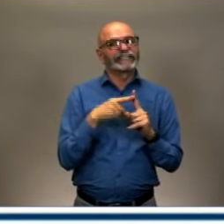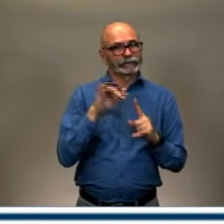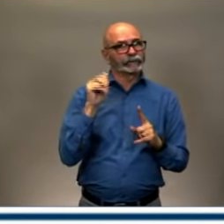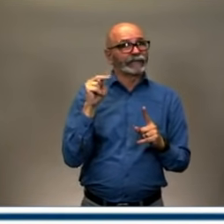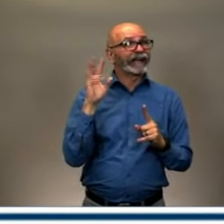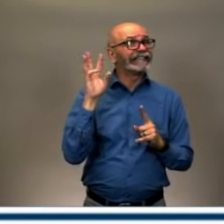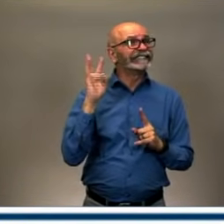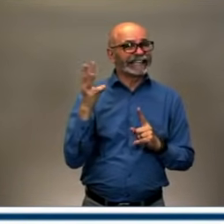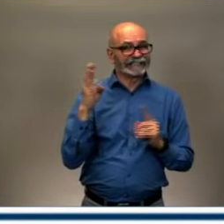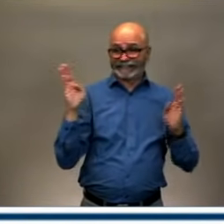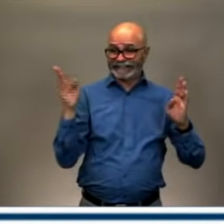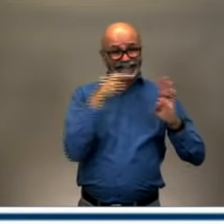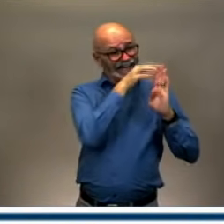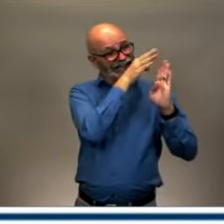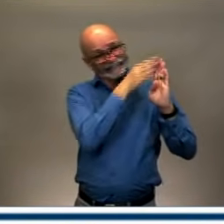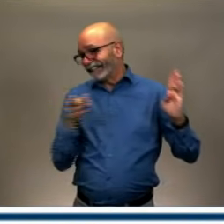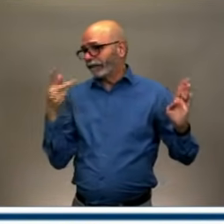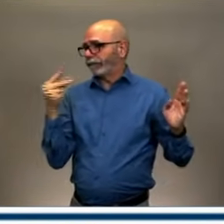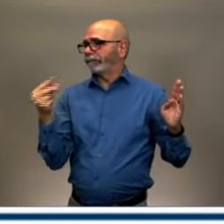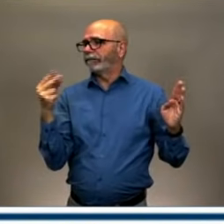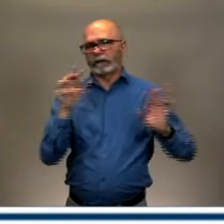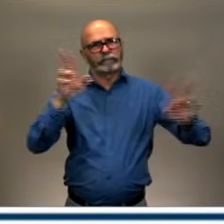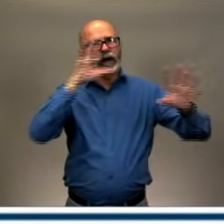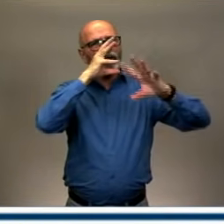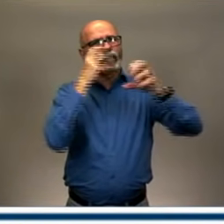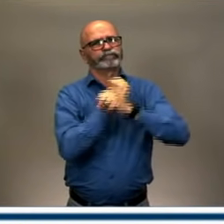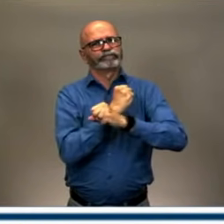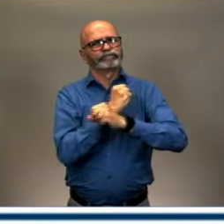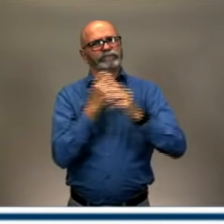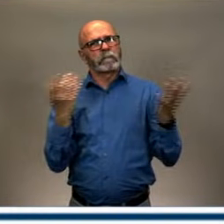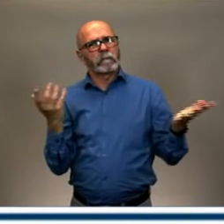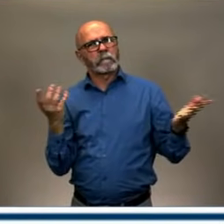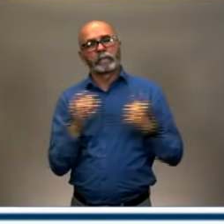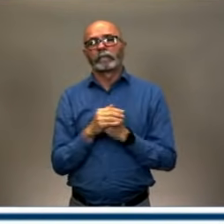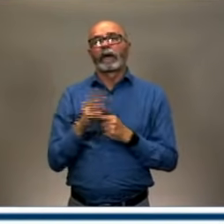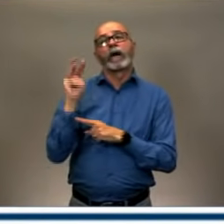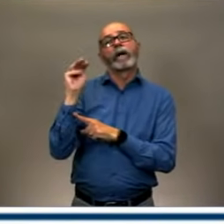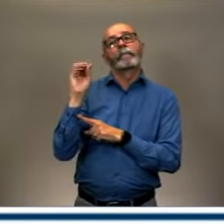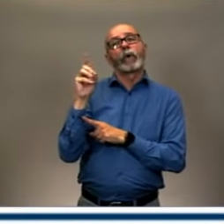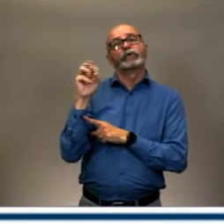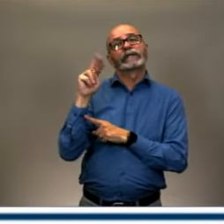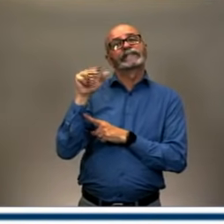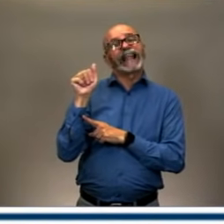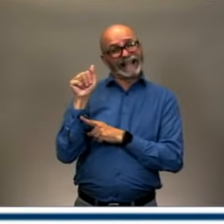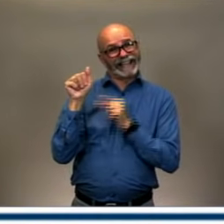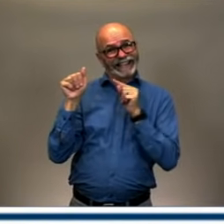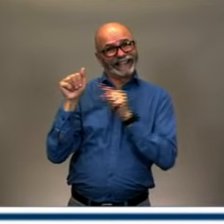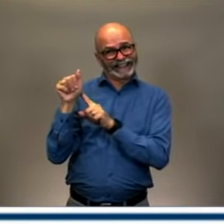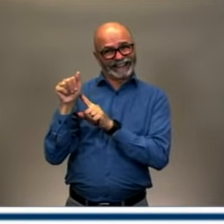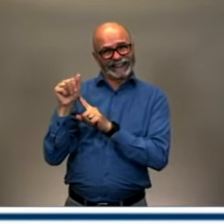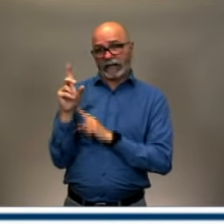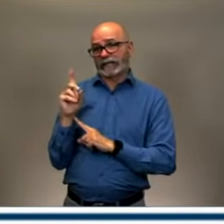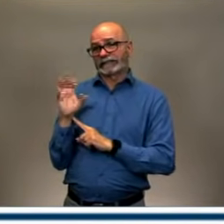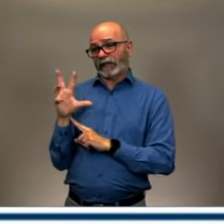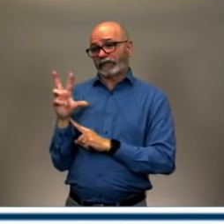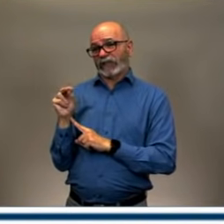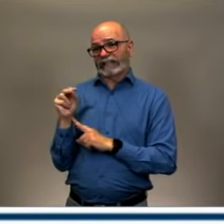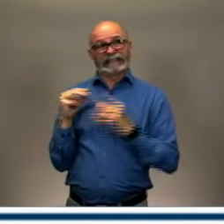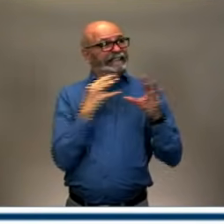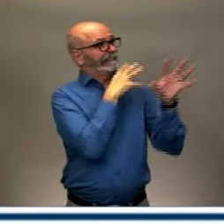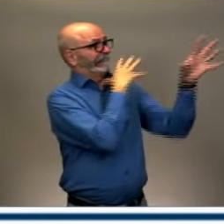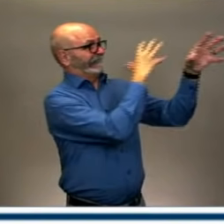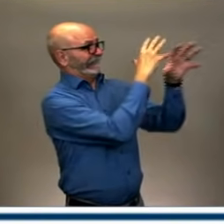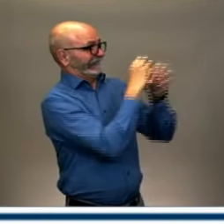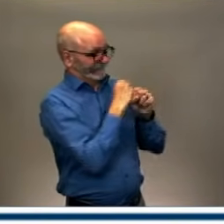people starting January 6th. We have the Moderna vaccine, which came on December 30th. Very soon we're going to get that vaccine out